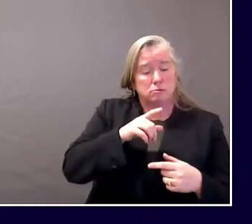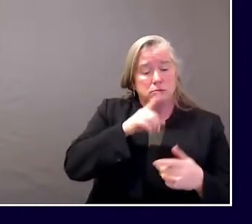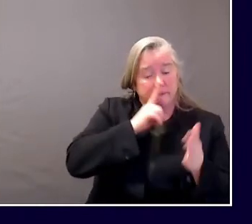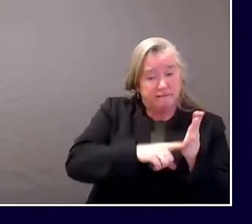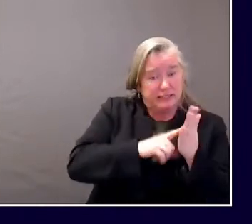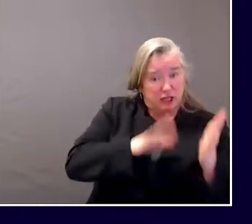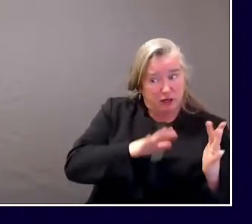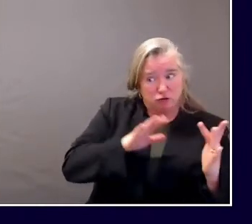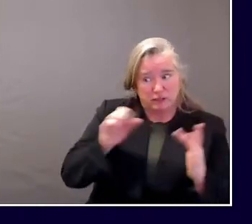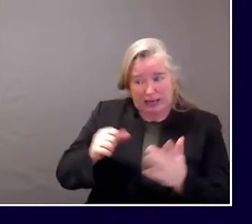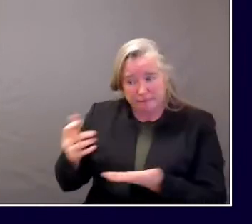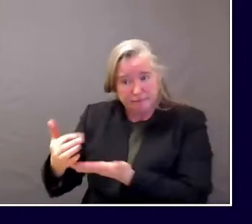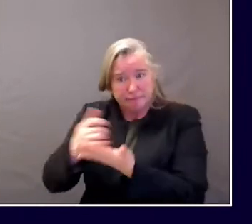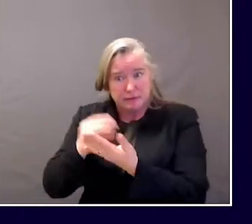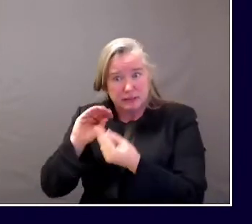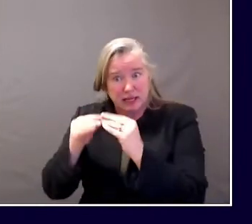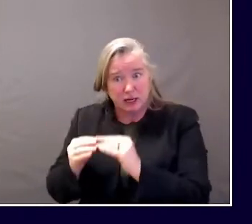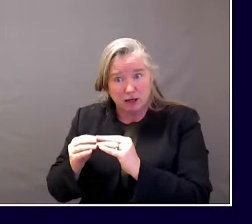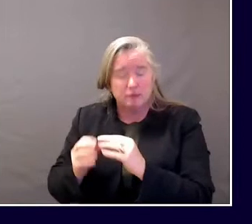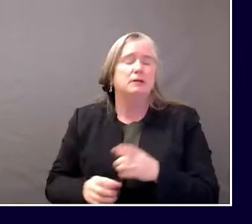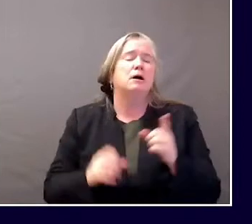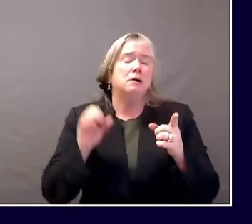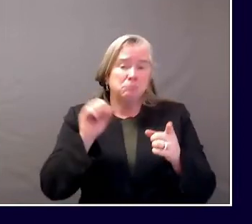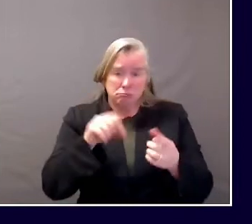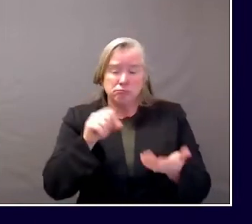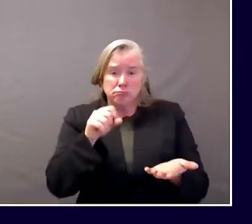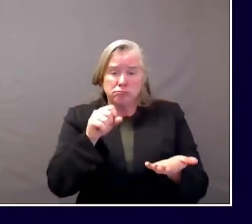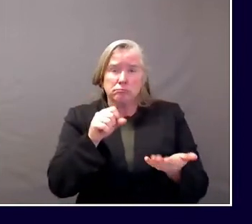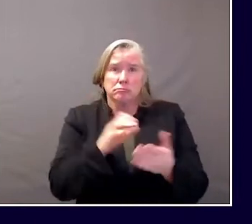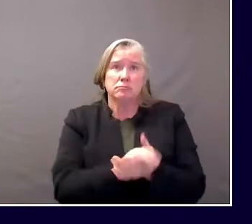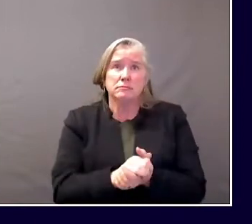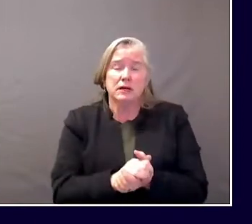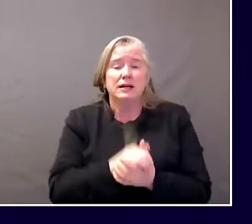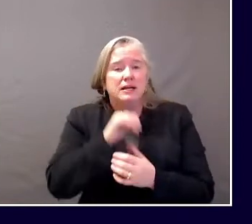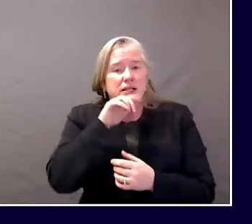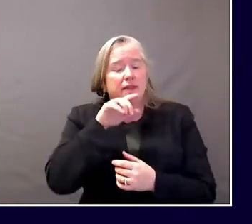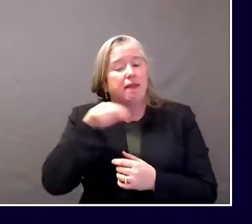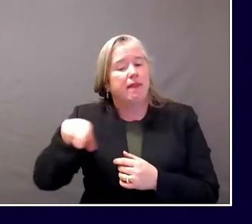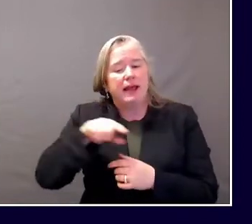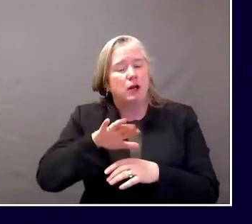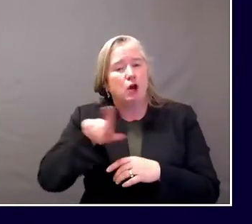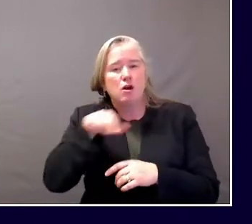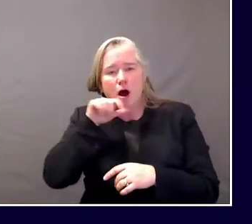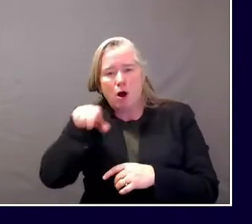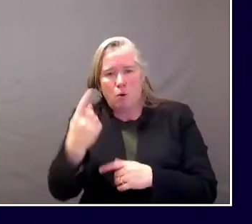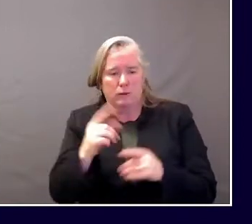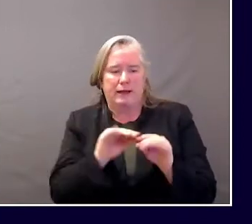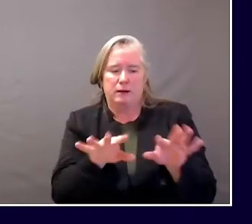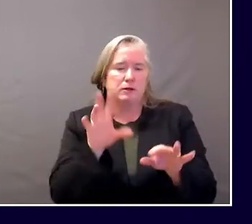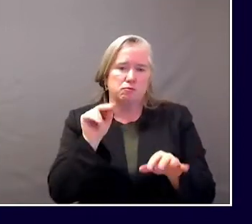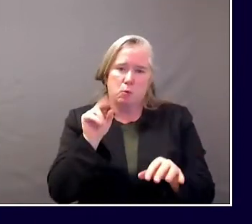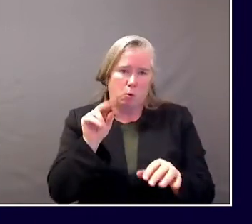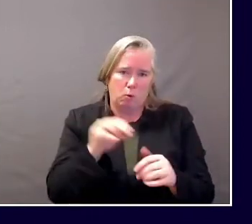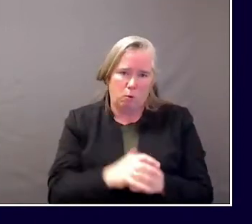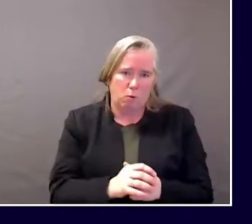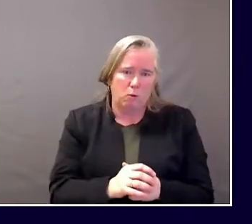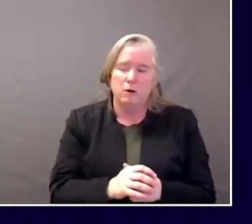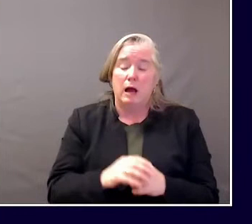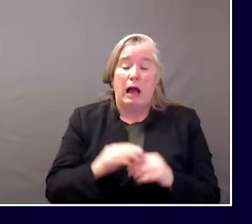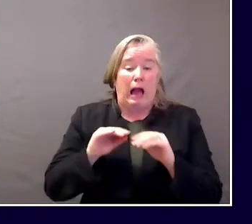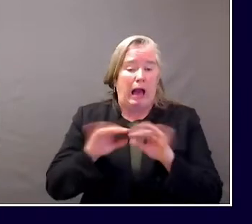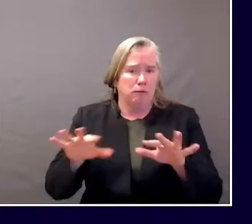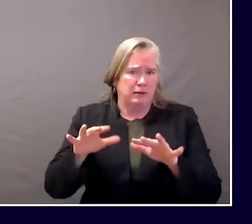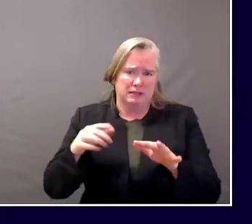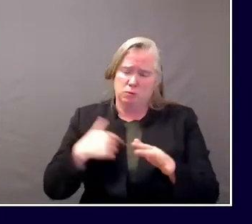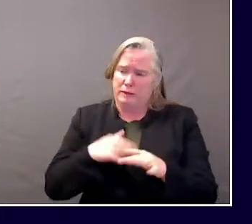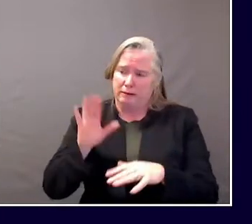The answer is yes. Of course, it is a bit more limited. It's not just outbreaks that they are investigating. We haven't dialed back on outbreaks one bit. Indeed,